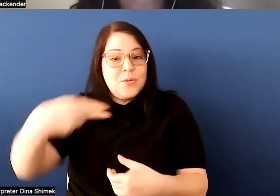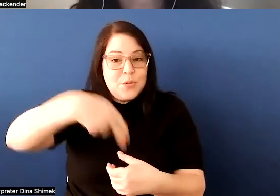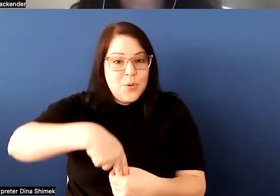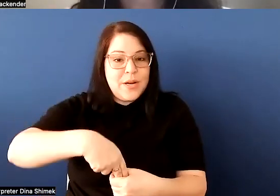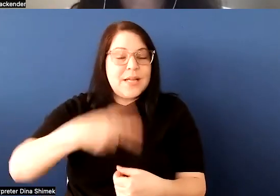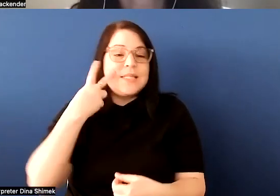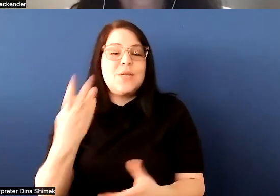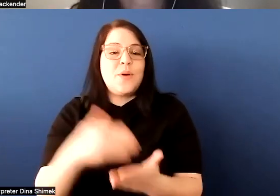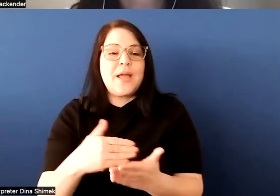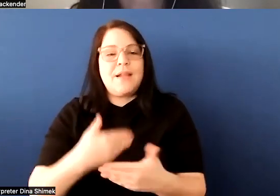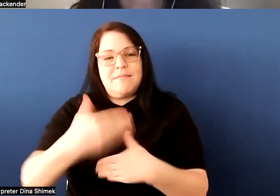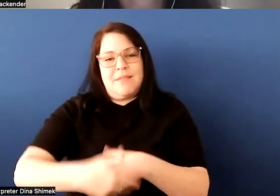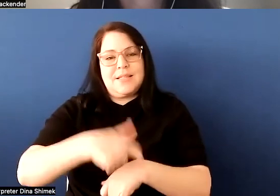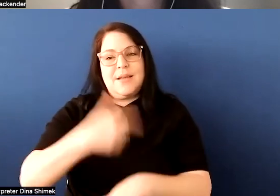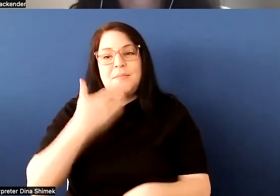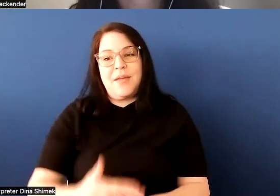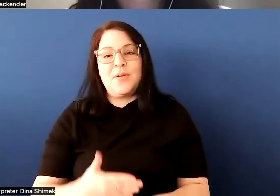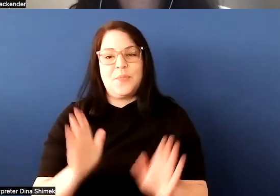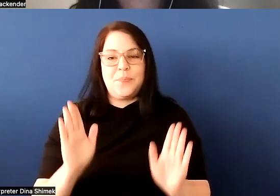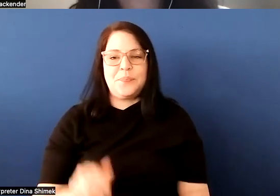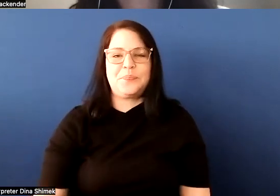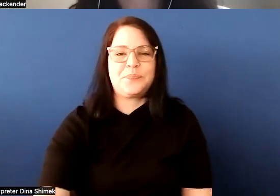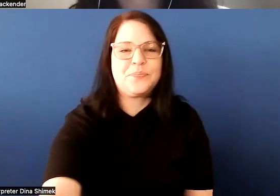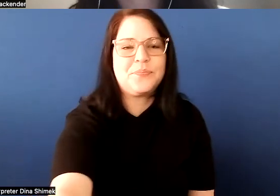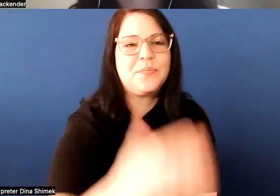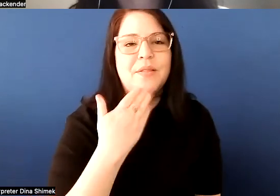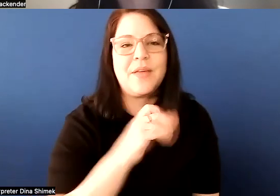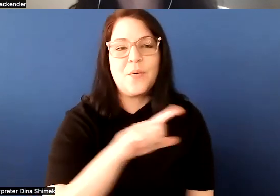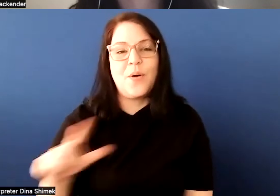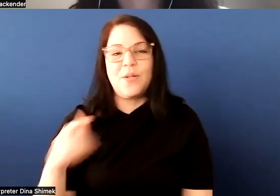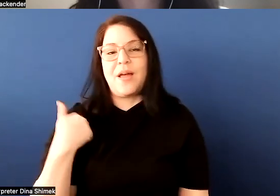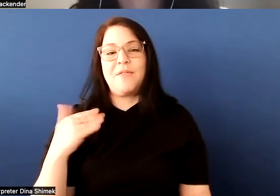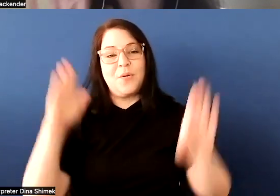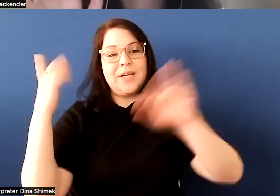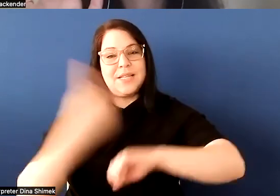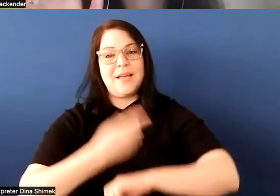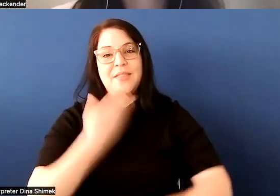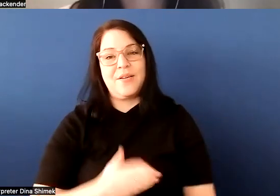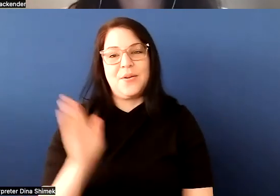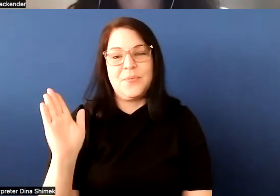see you again next time. Thank you. Thank you all. Have a great day. Thank you.